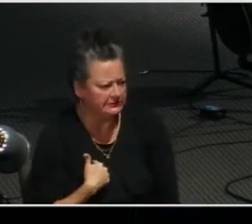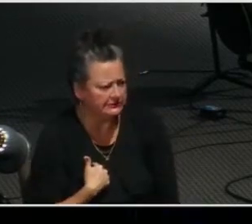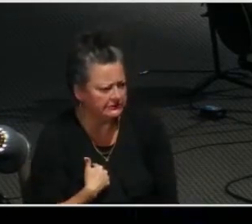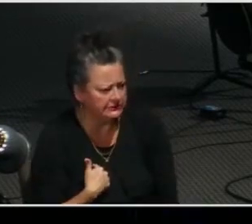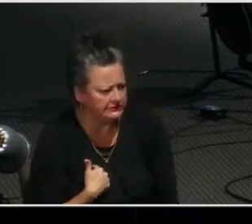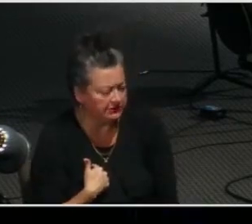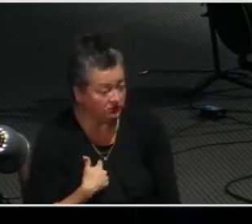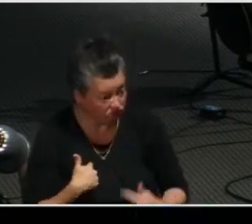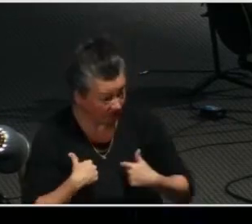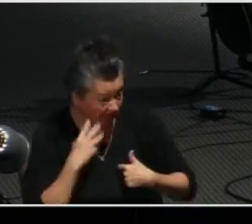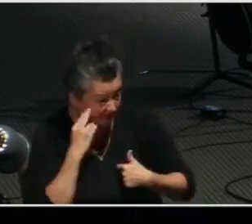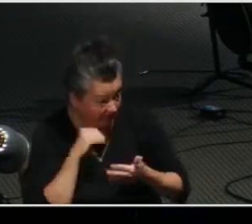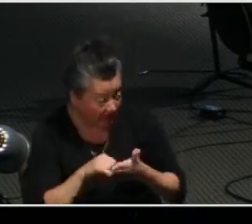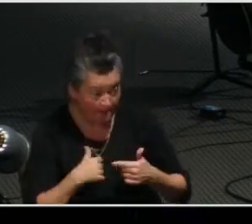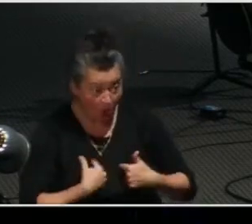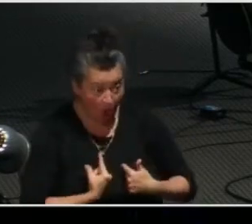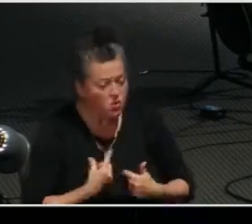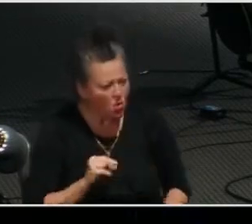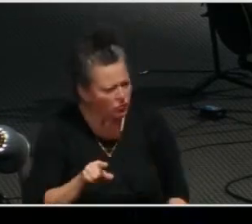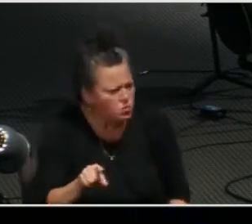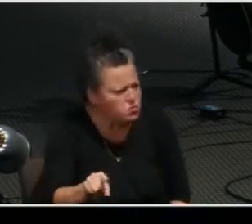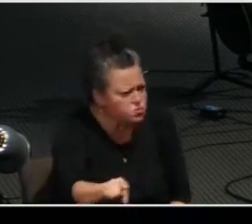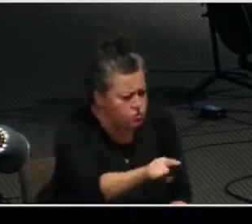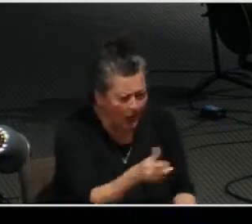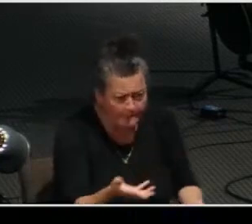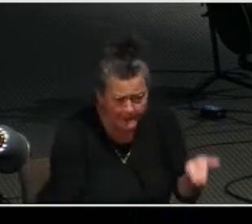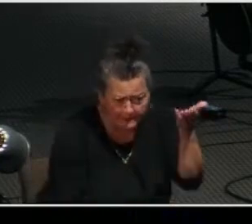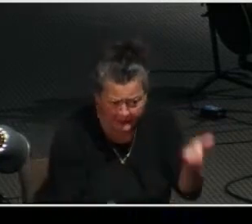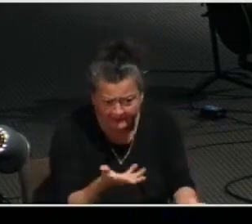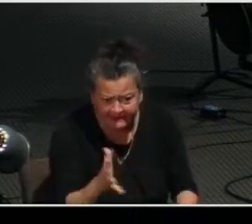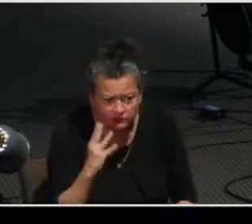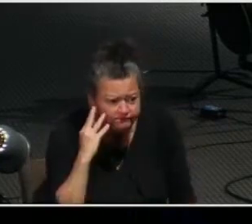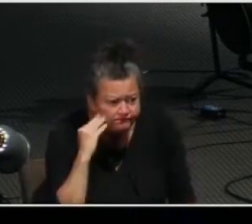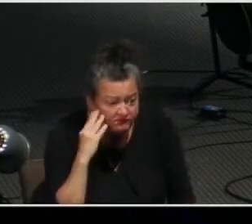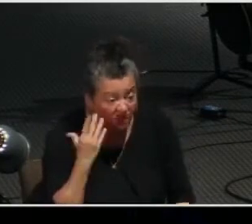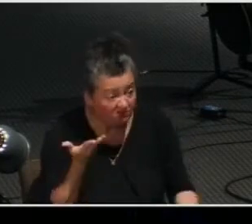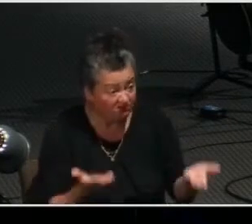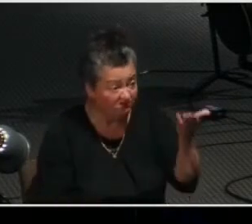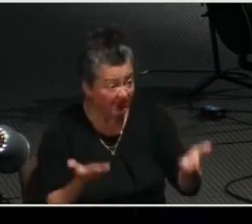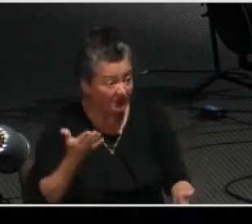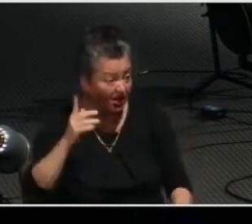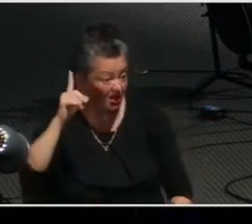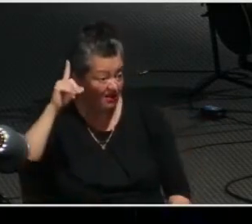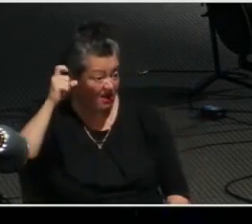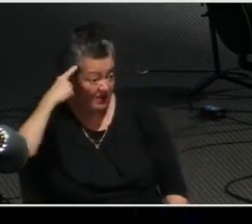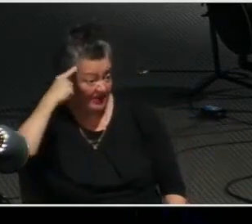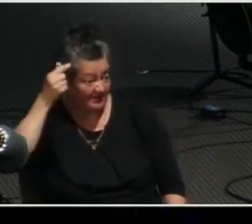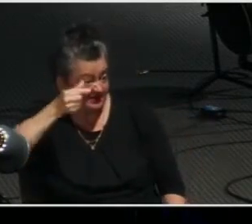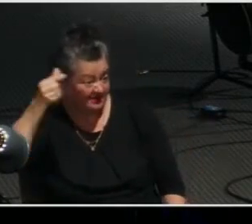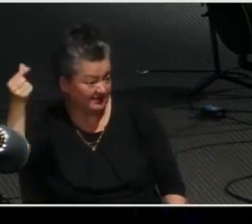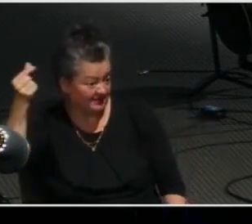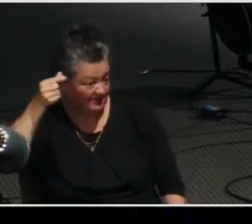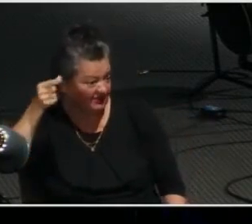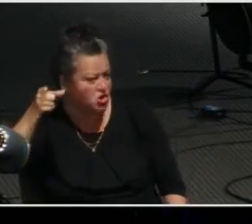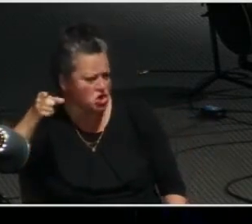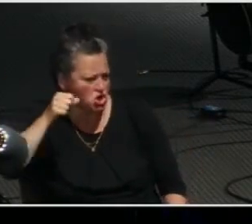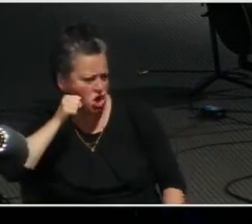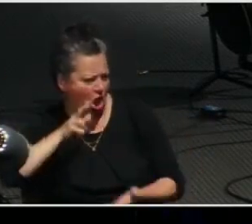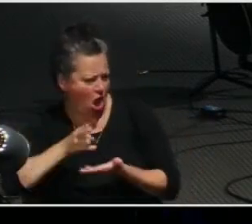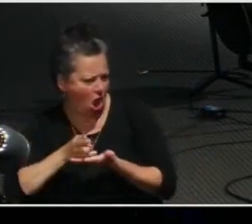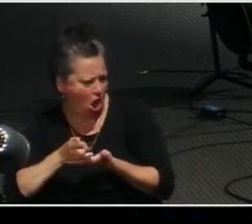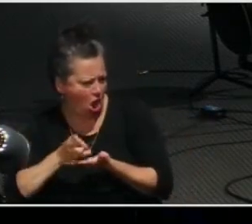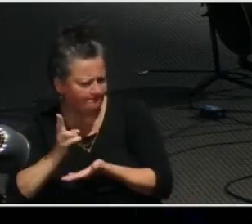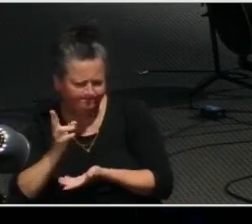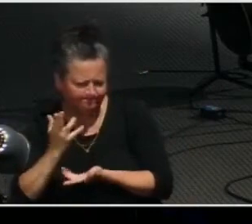in places. Some of you have experienced it from a corrupt government official. Some of you lived